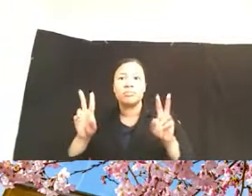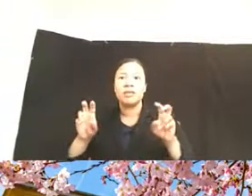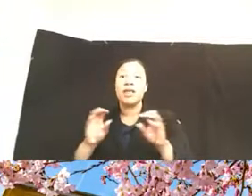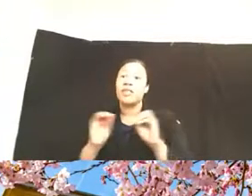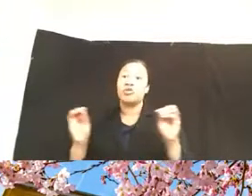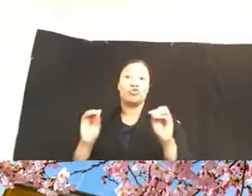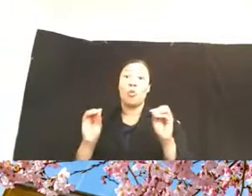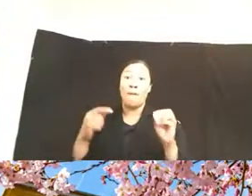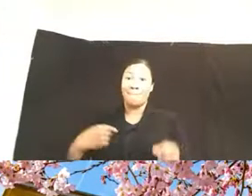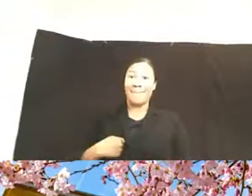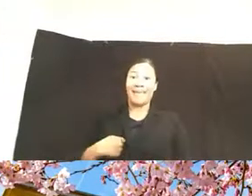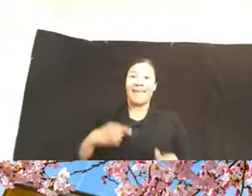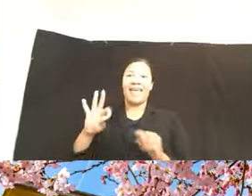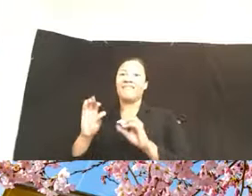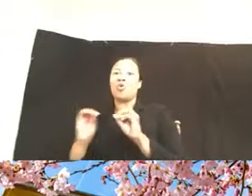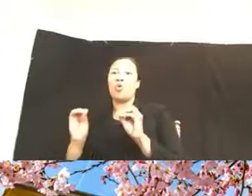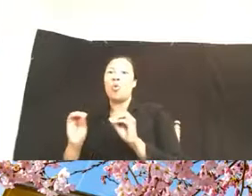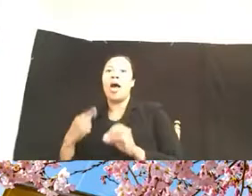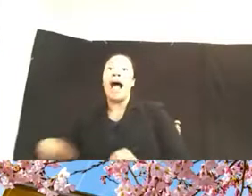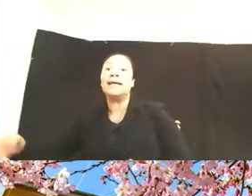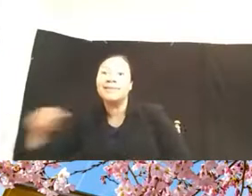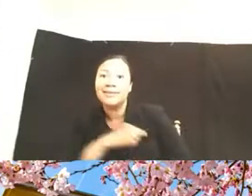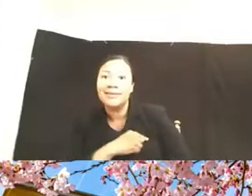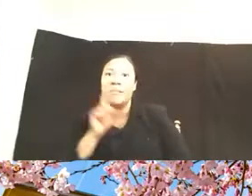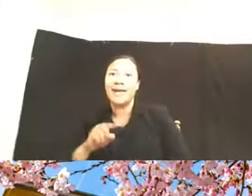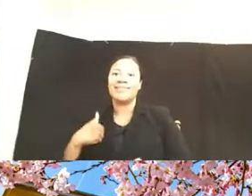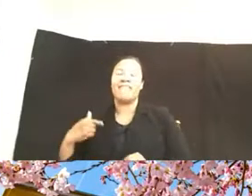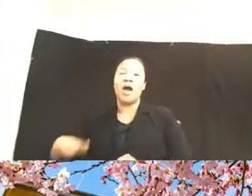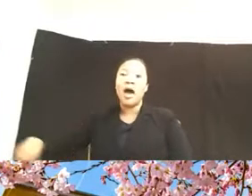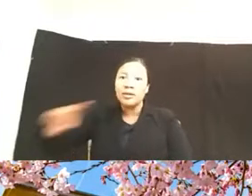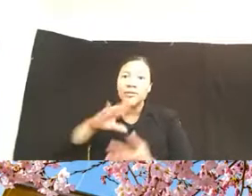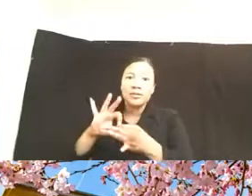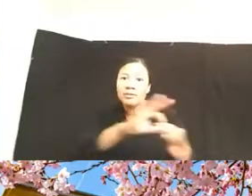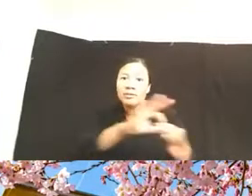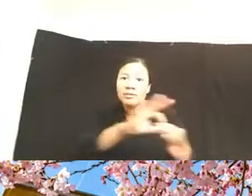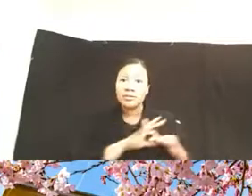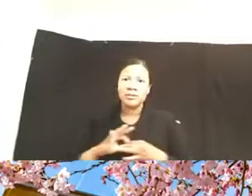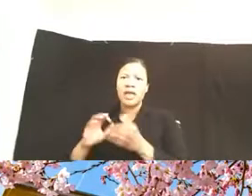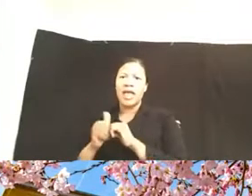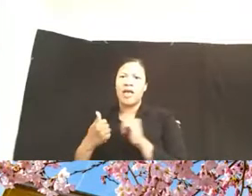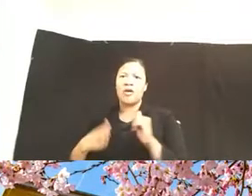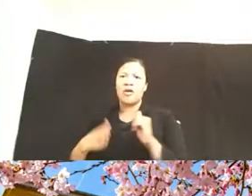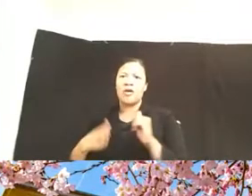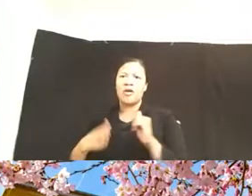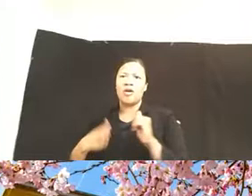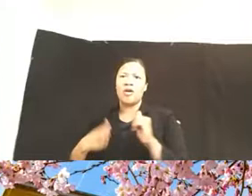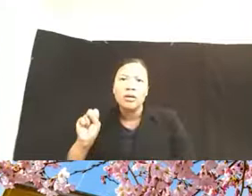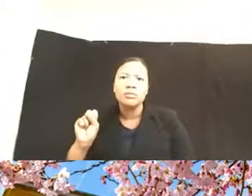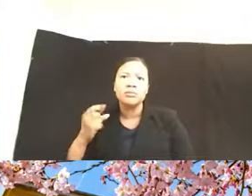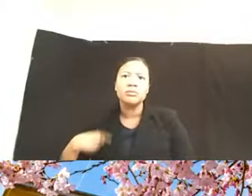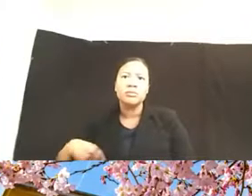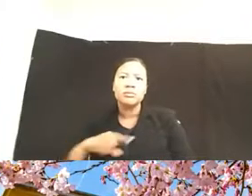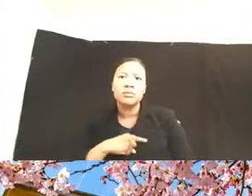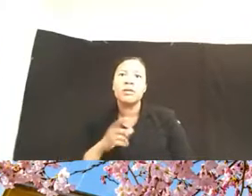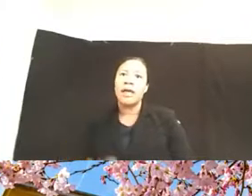us. How we go about building and strengthening the us is revealing of who we are as scholars and